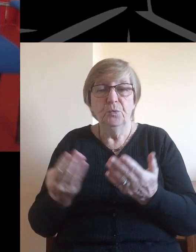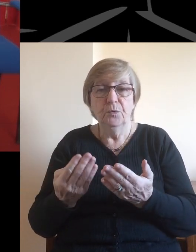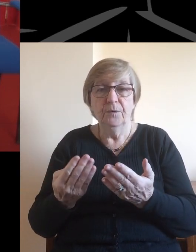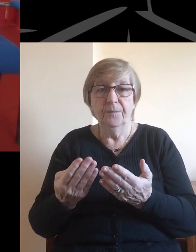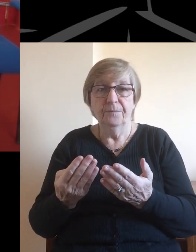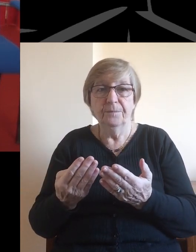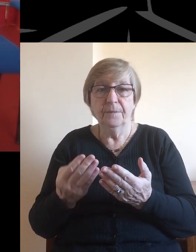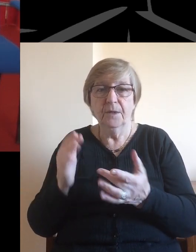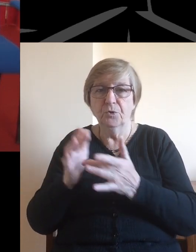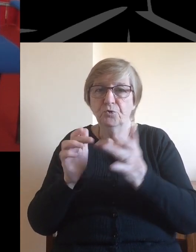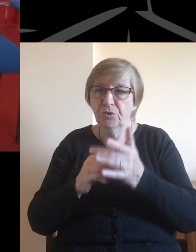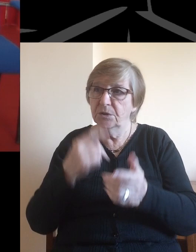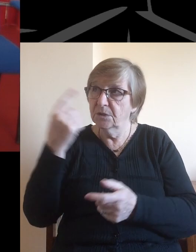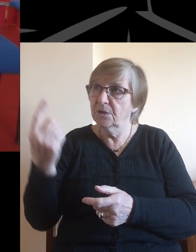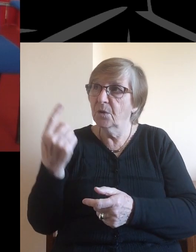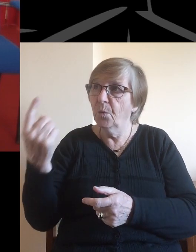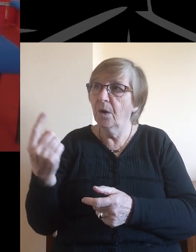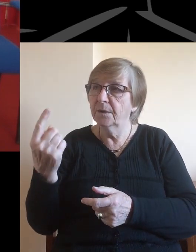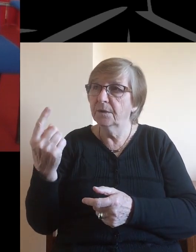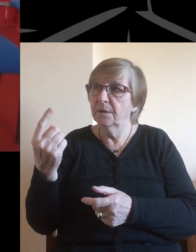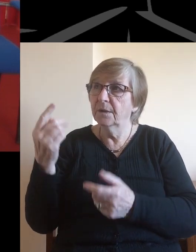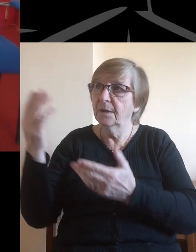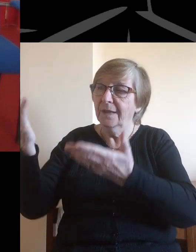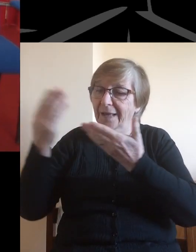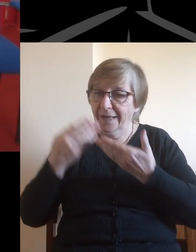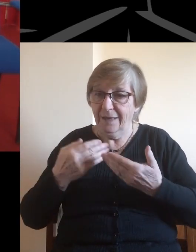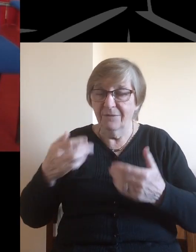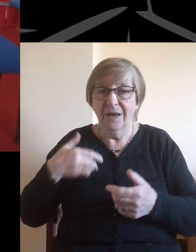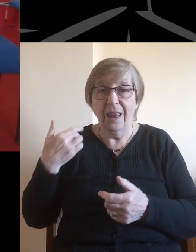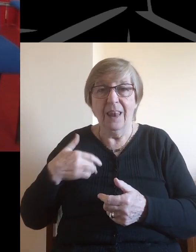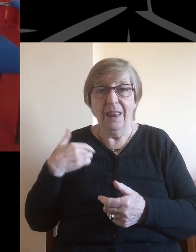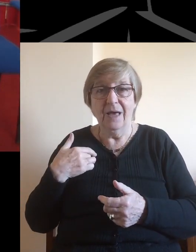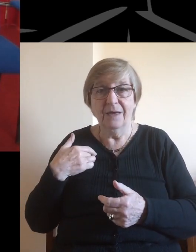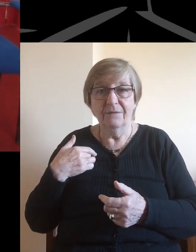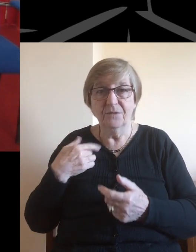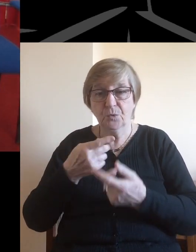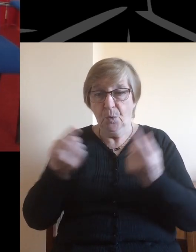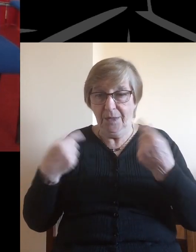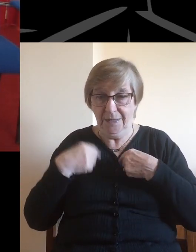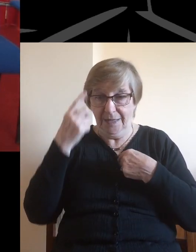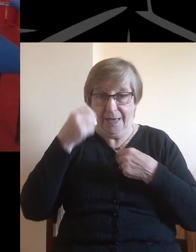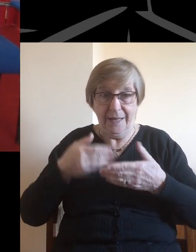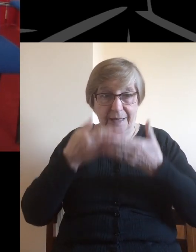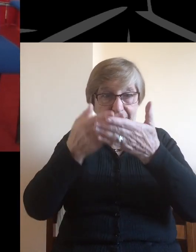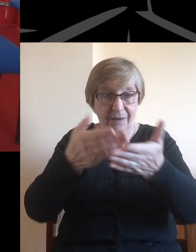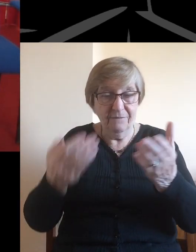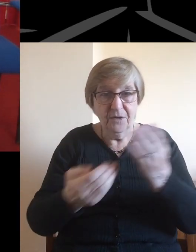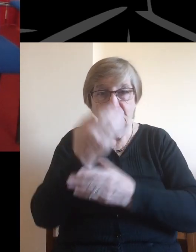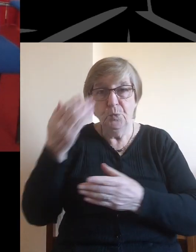Jesus is the one who has been given life in himself and so can give his life to his people.